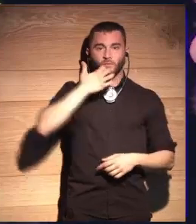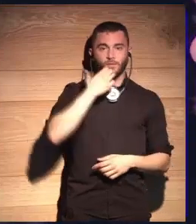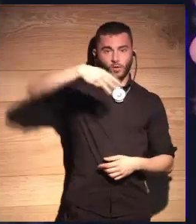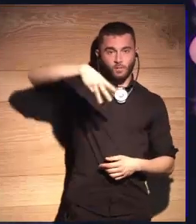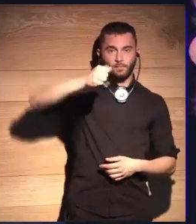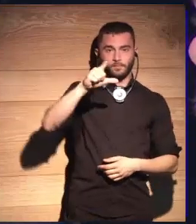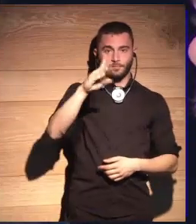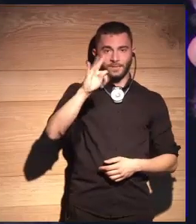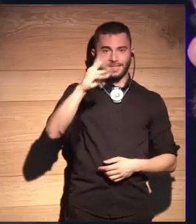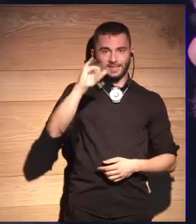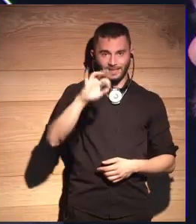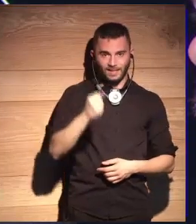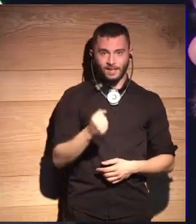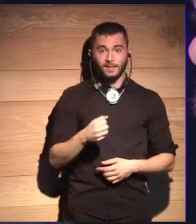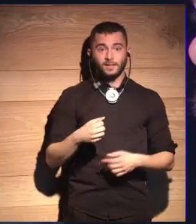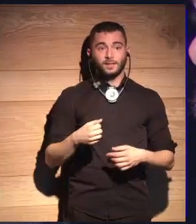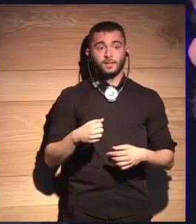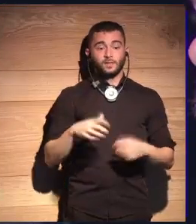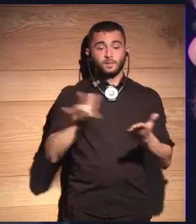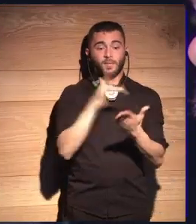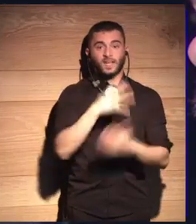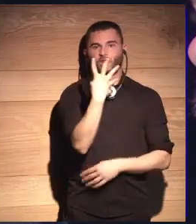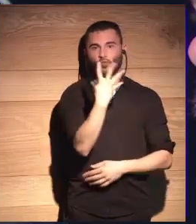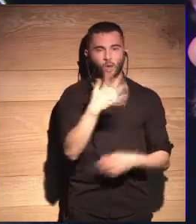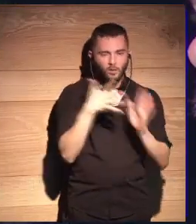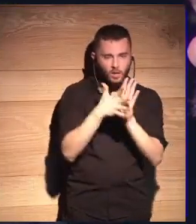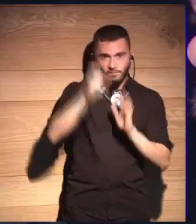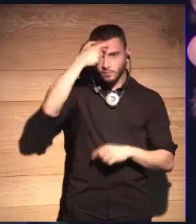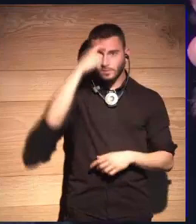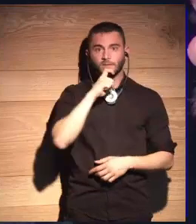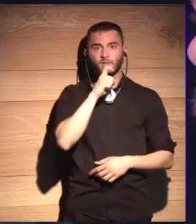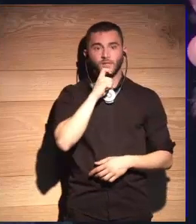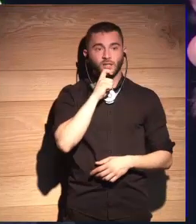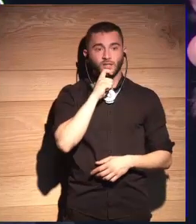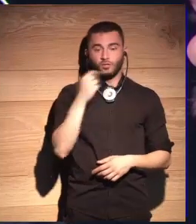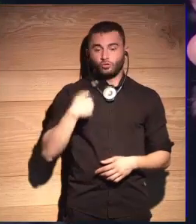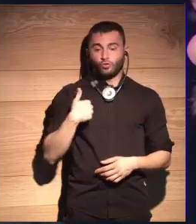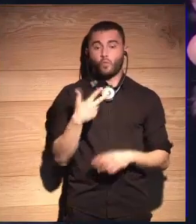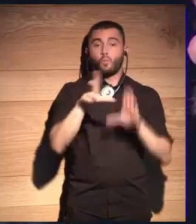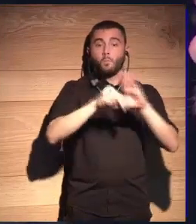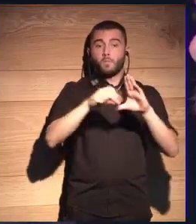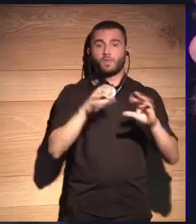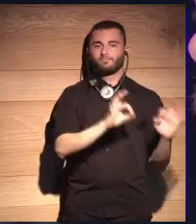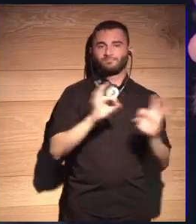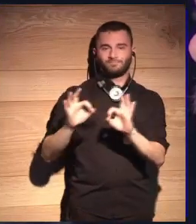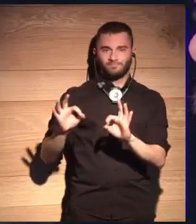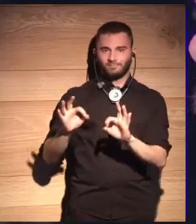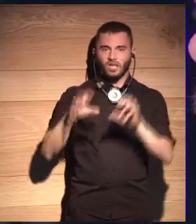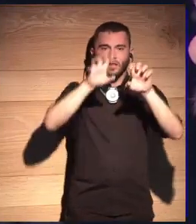them. In the case of Maldita.es, instead of giving an article, four-page